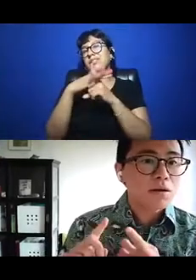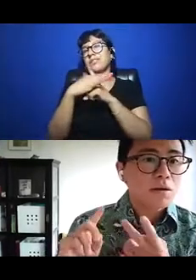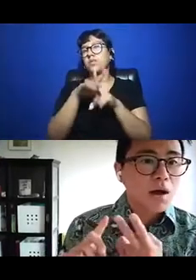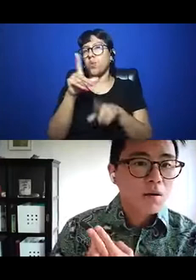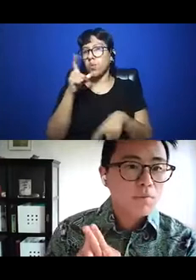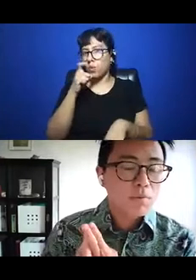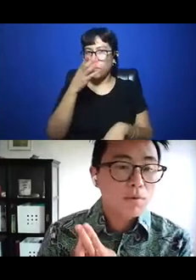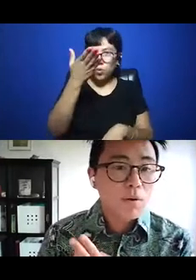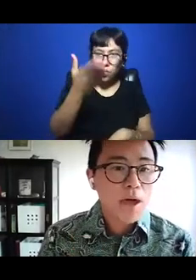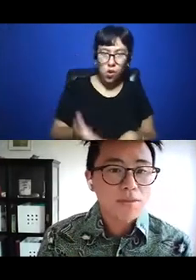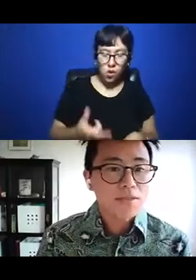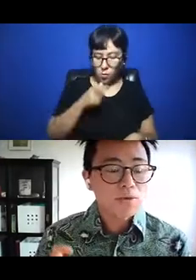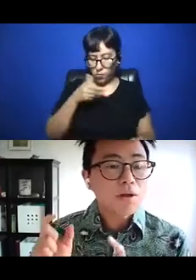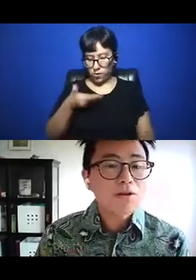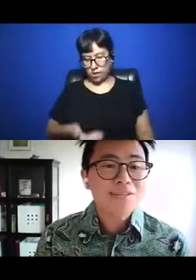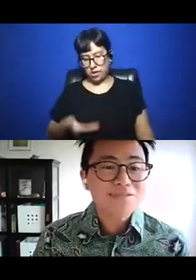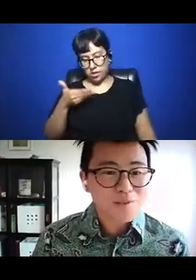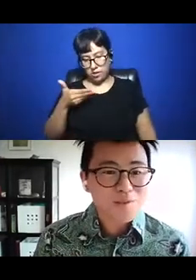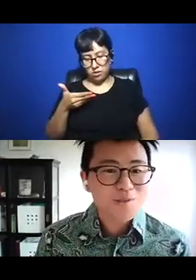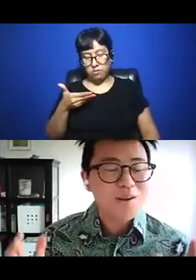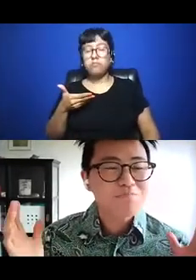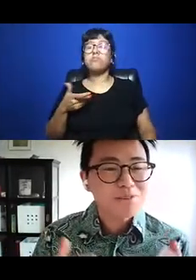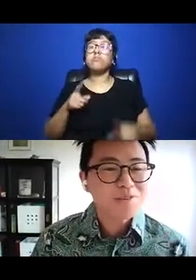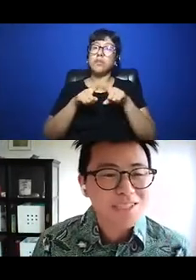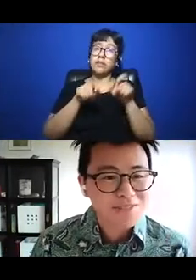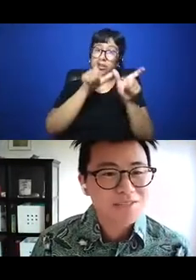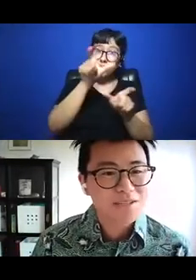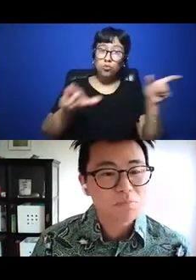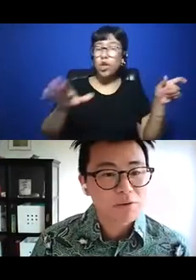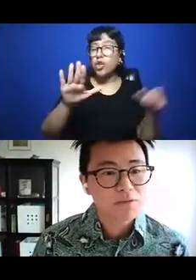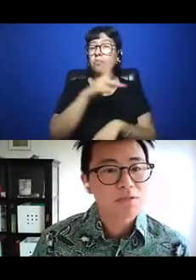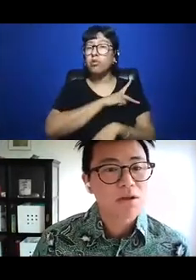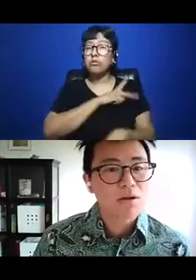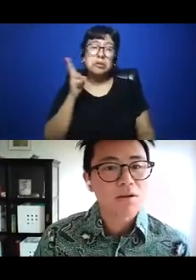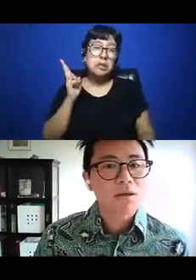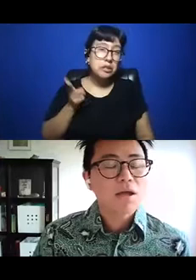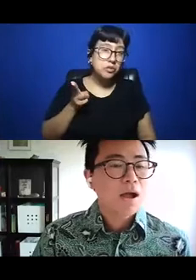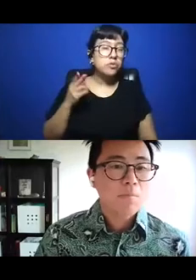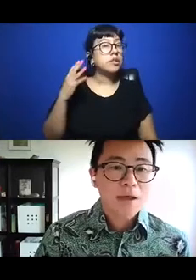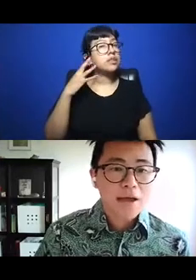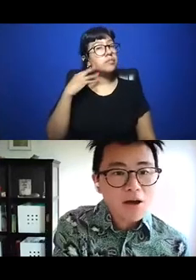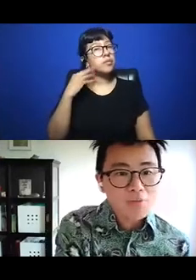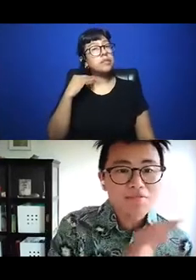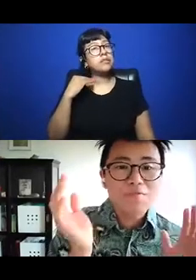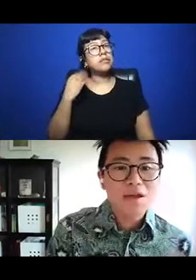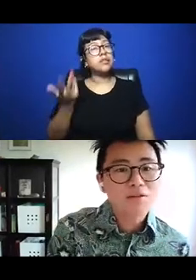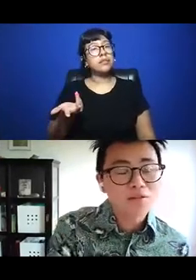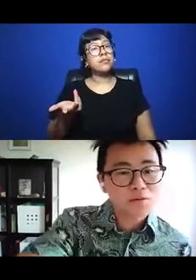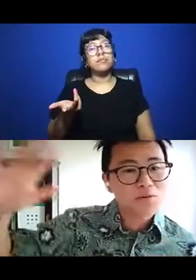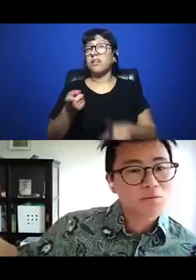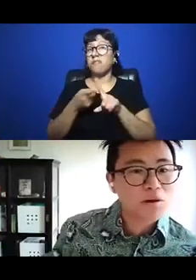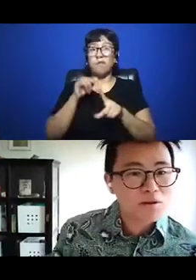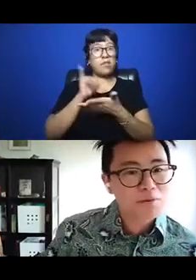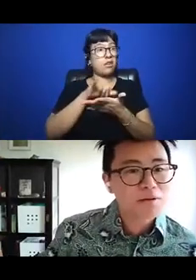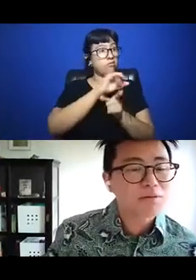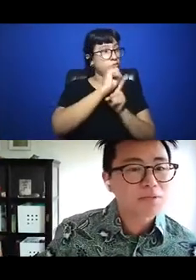are, and that's who we are as individuals, what our personal histories and experiences are, all the way from there